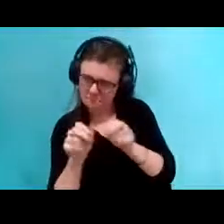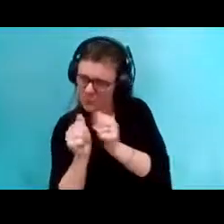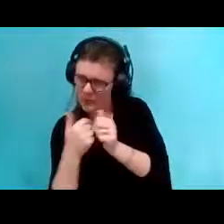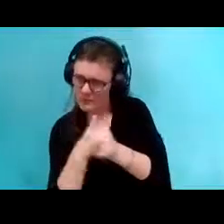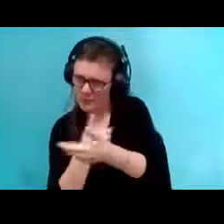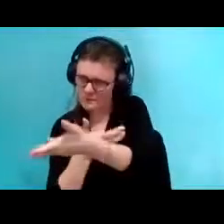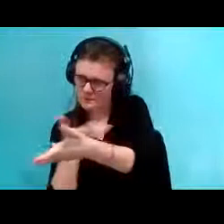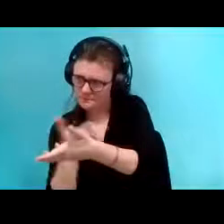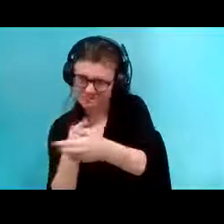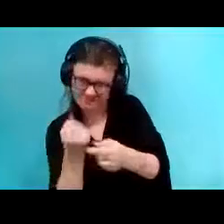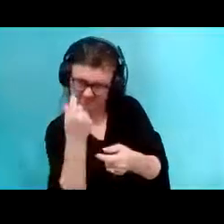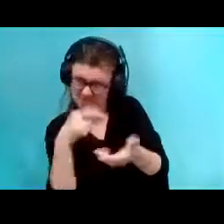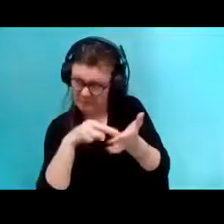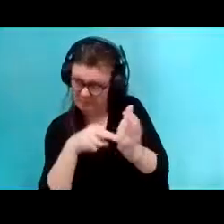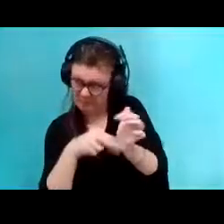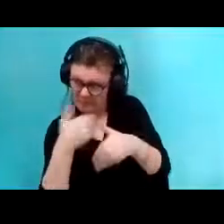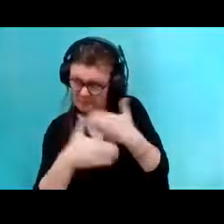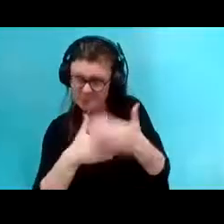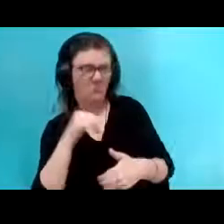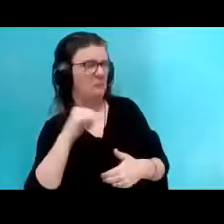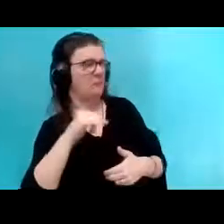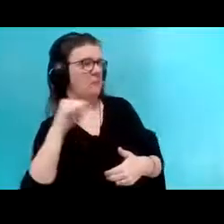for their programming. Next slide.